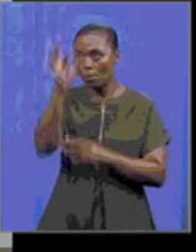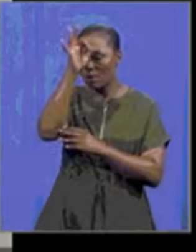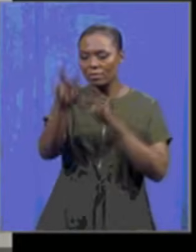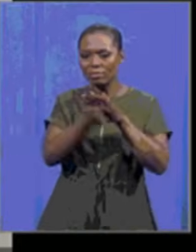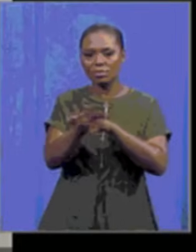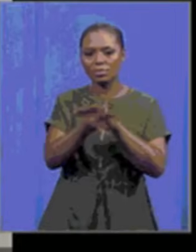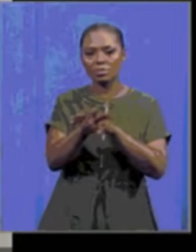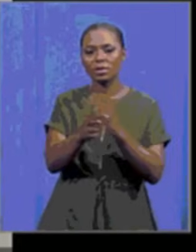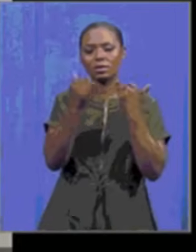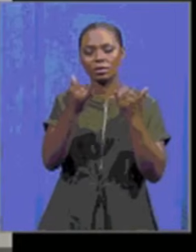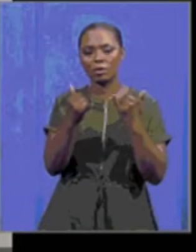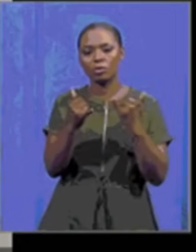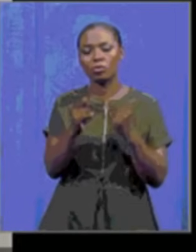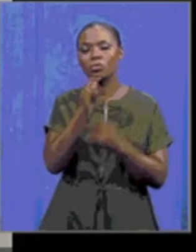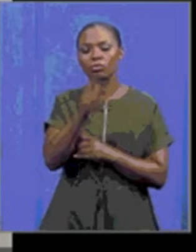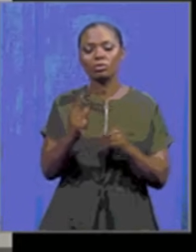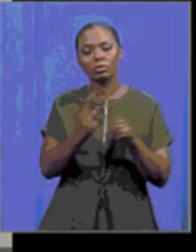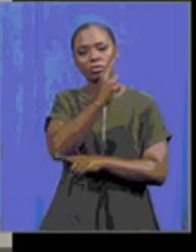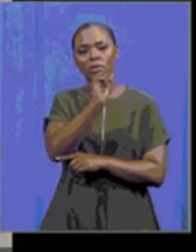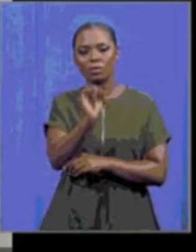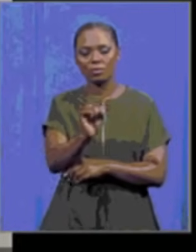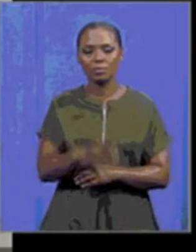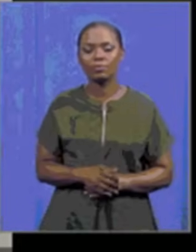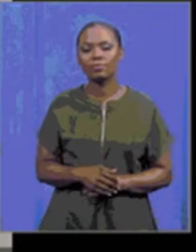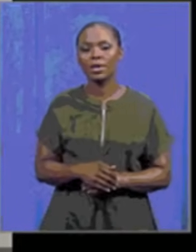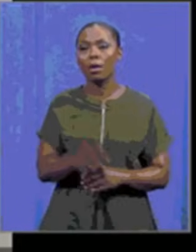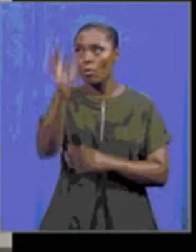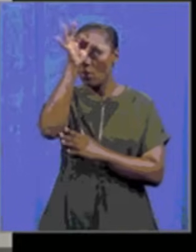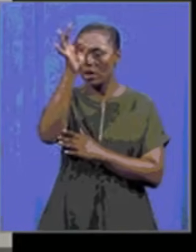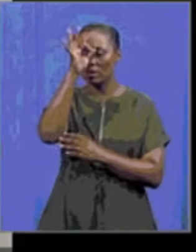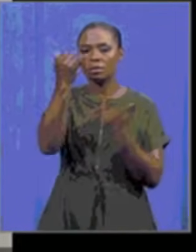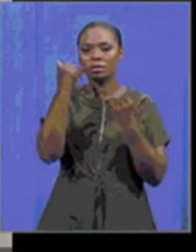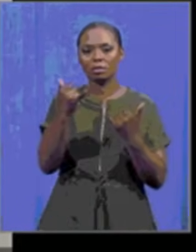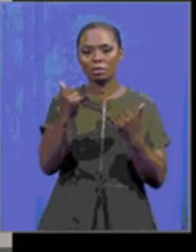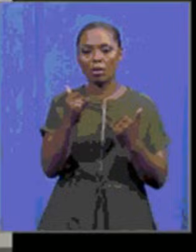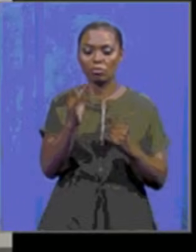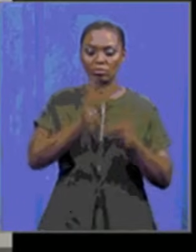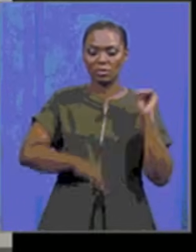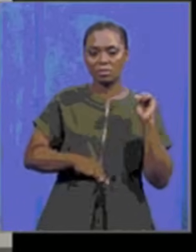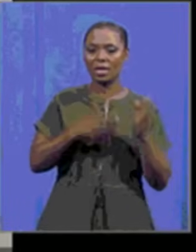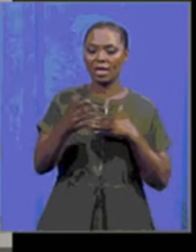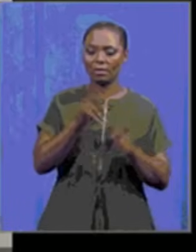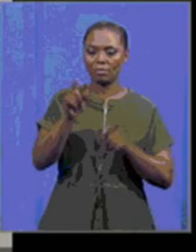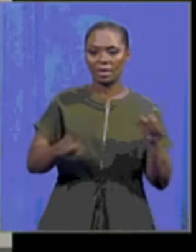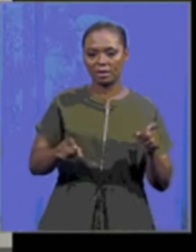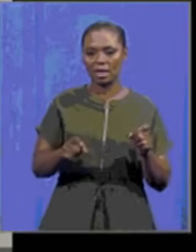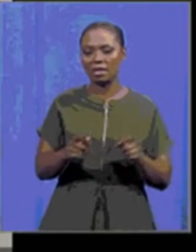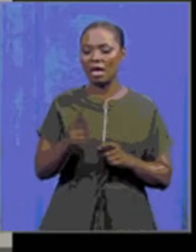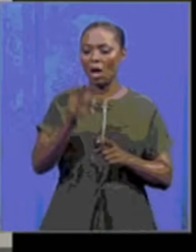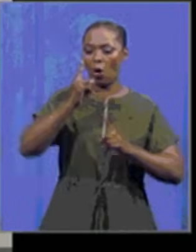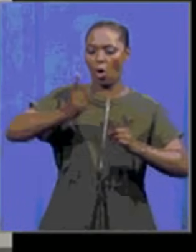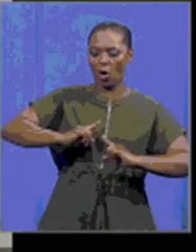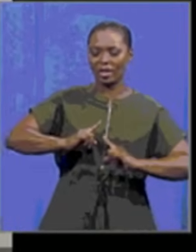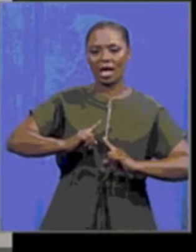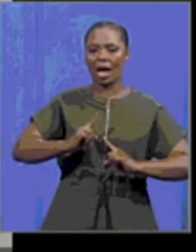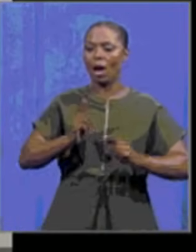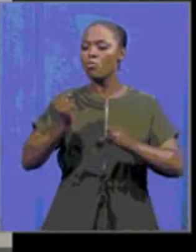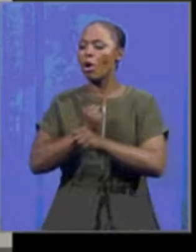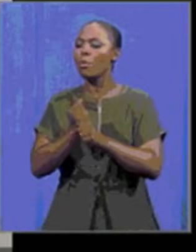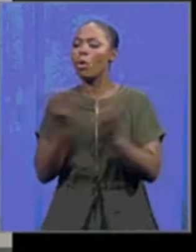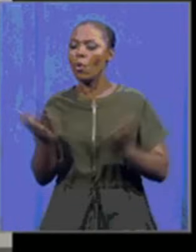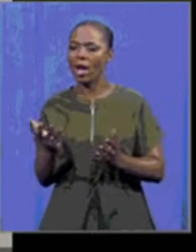a retaliation by counterfeit dealers. The police are not going to be dictated by anyone as to where they have to operate.